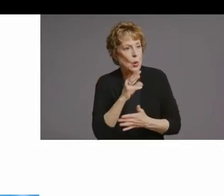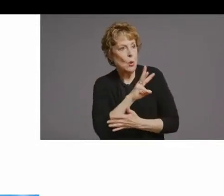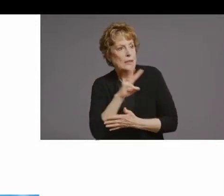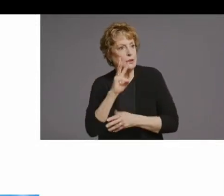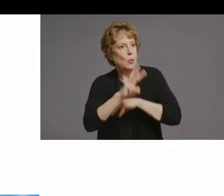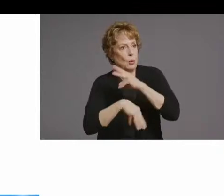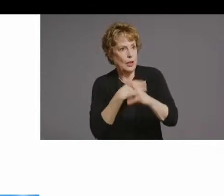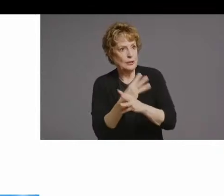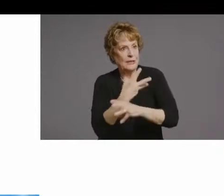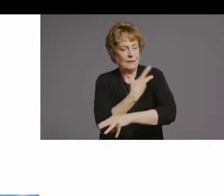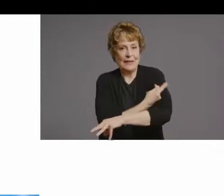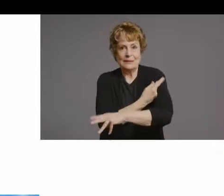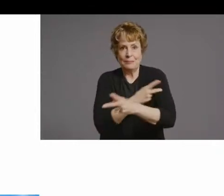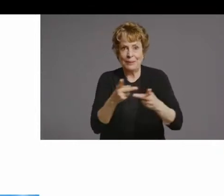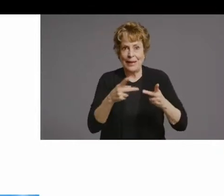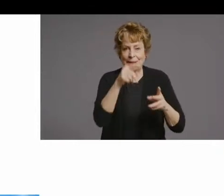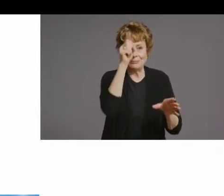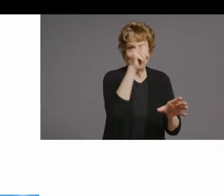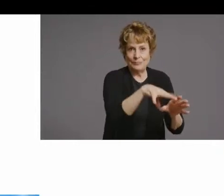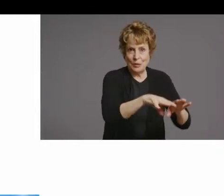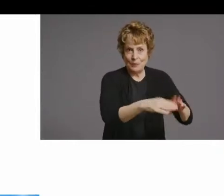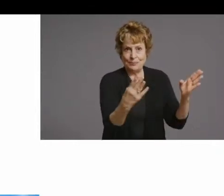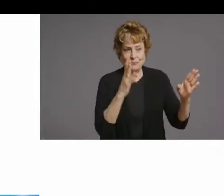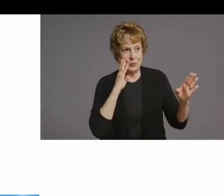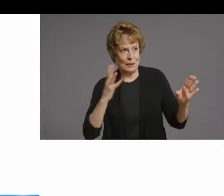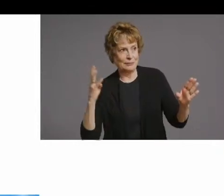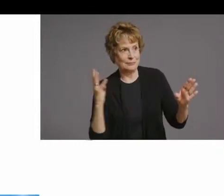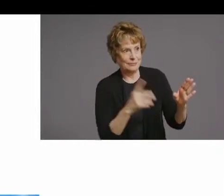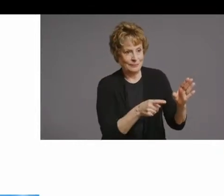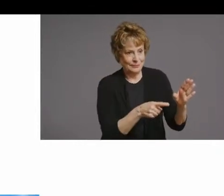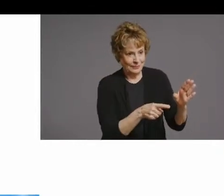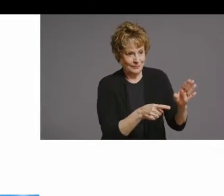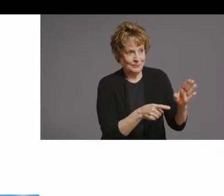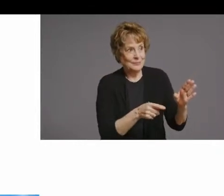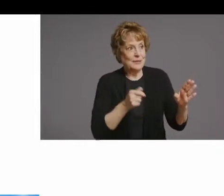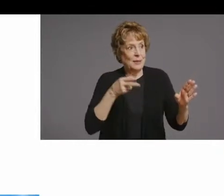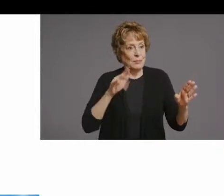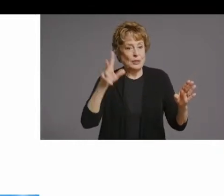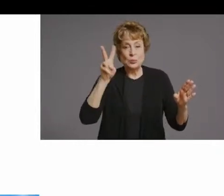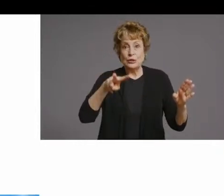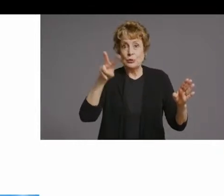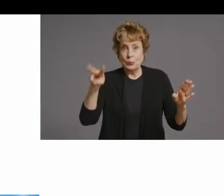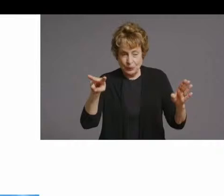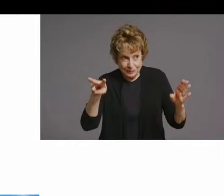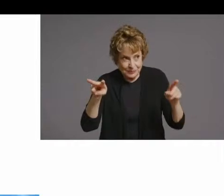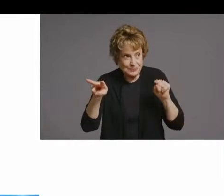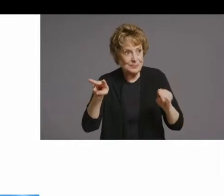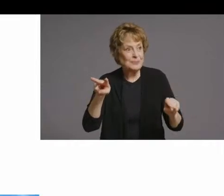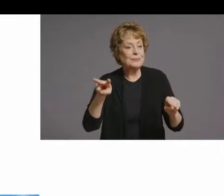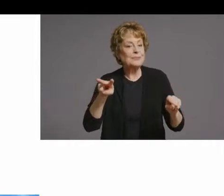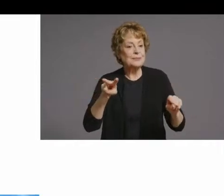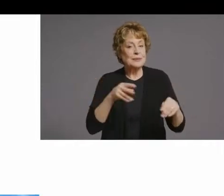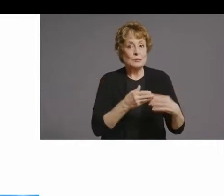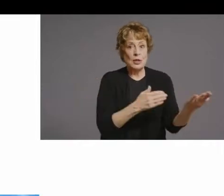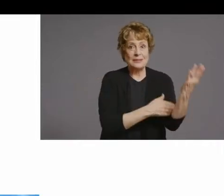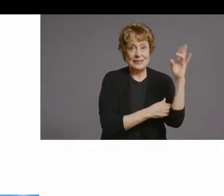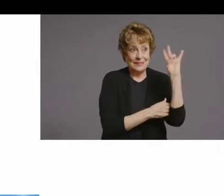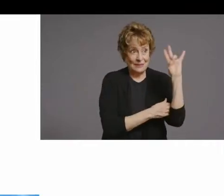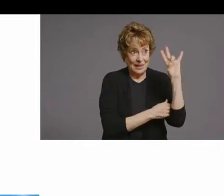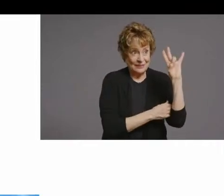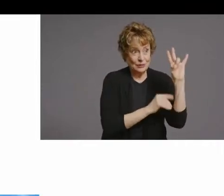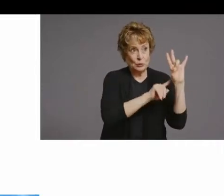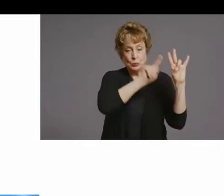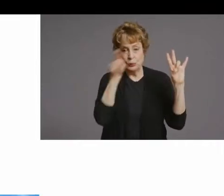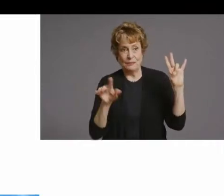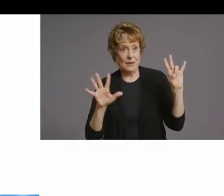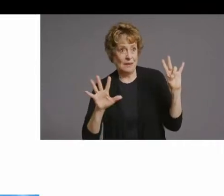site. That will open Thursday, April 22nd. They will be open 7 a.m. to 5 p.m. That will also be a